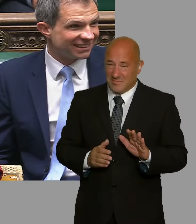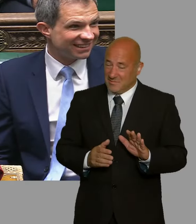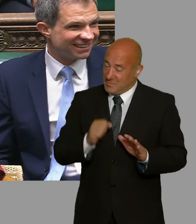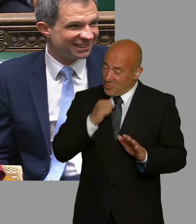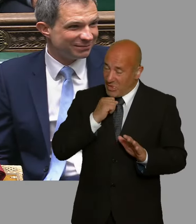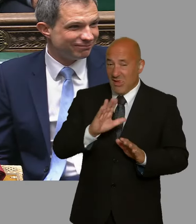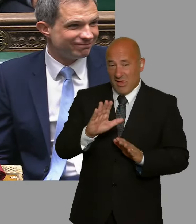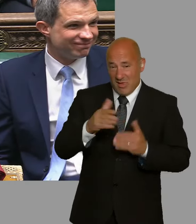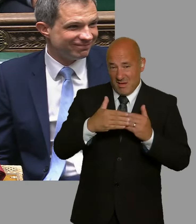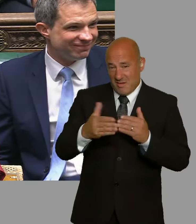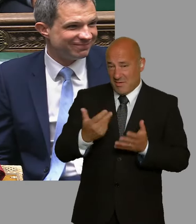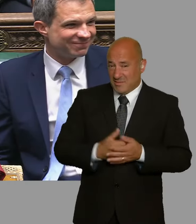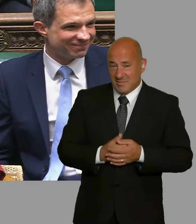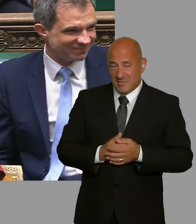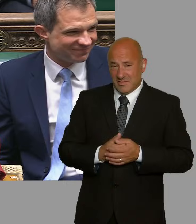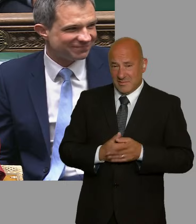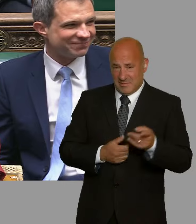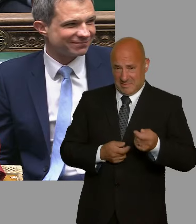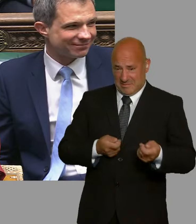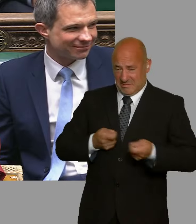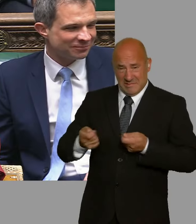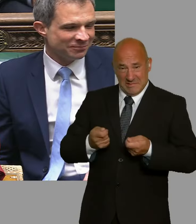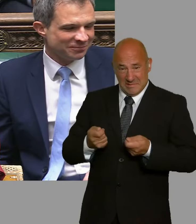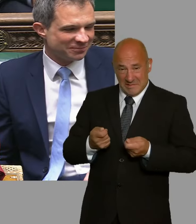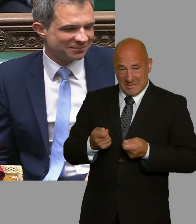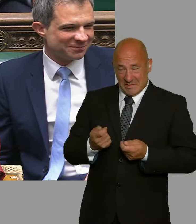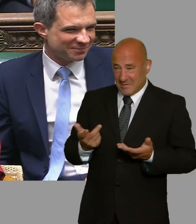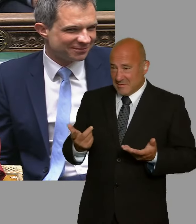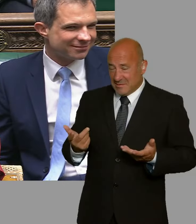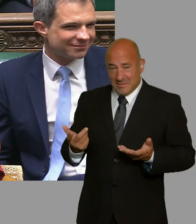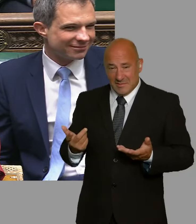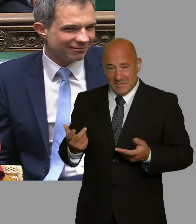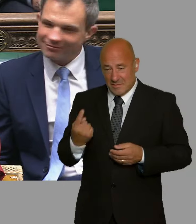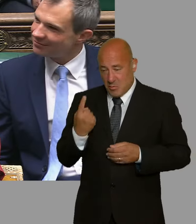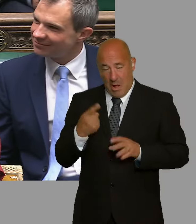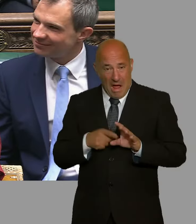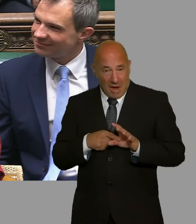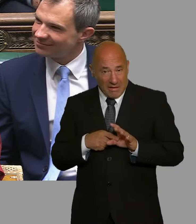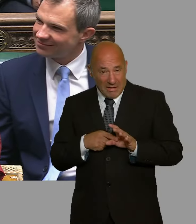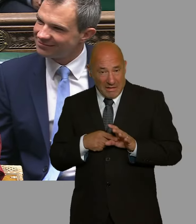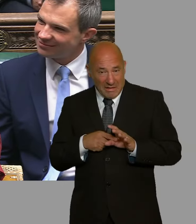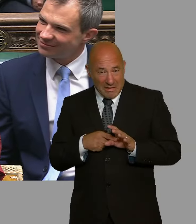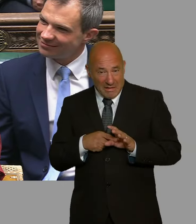this is going to disappear because at every single point,